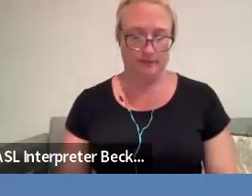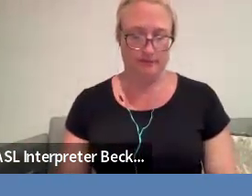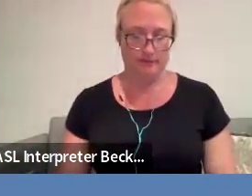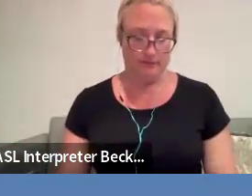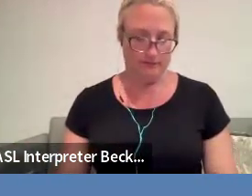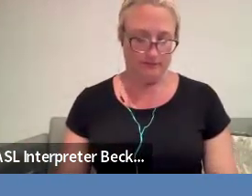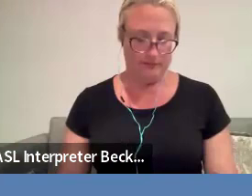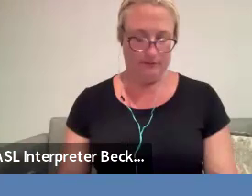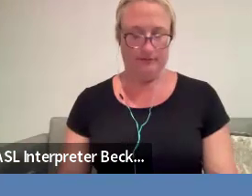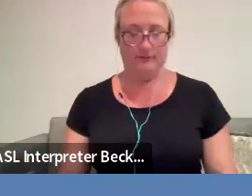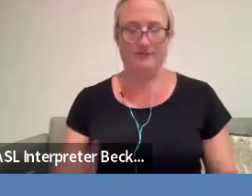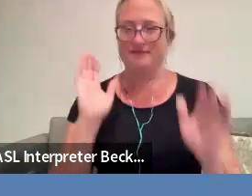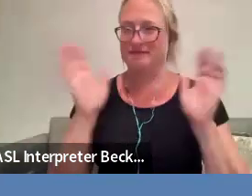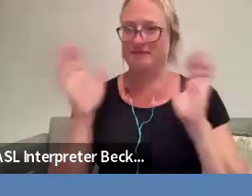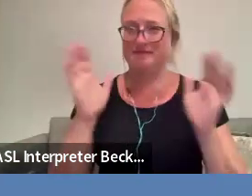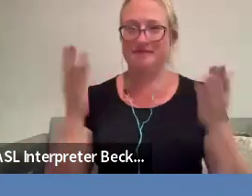Hi, everyone. Back again.